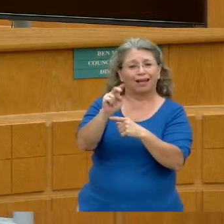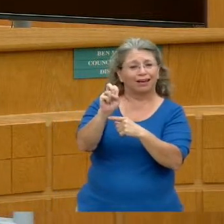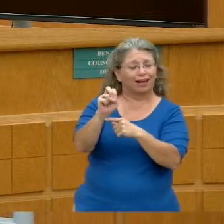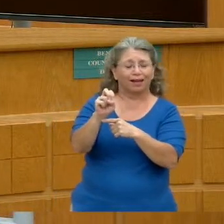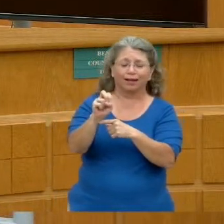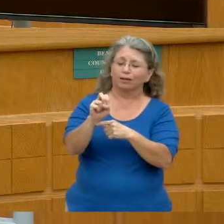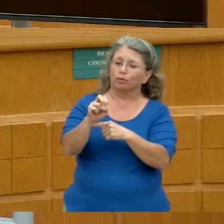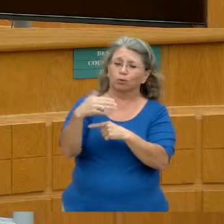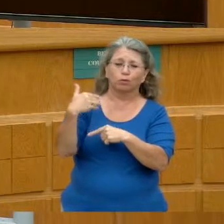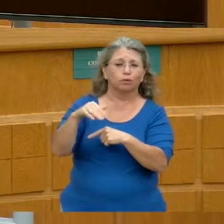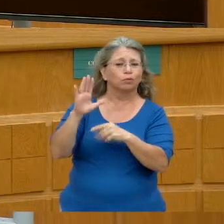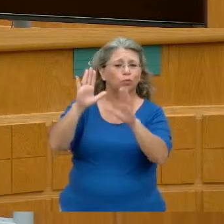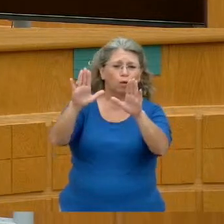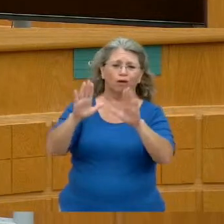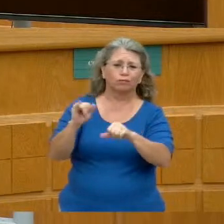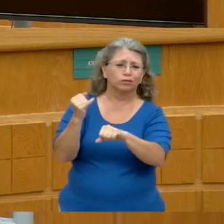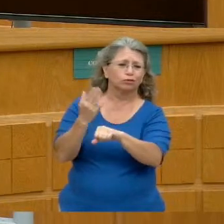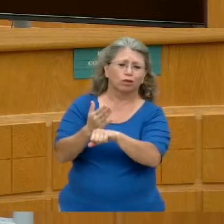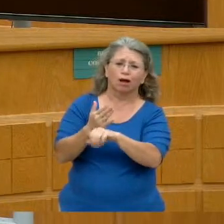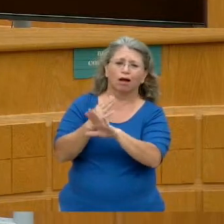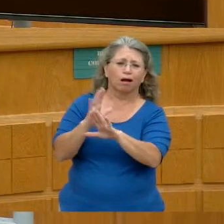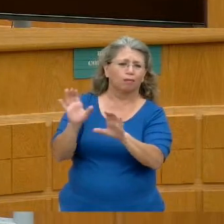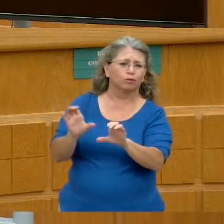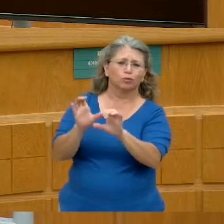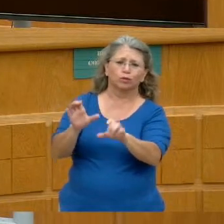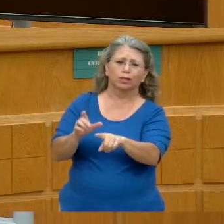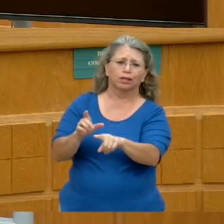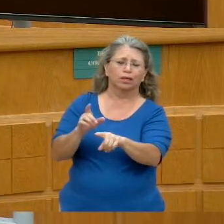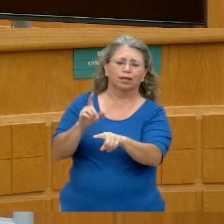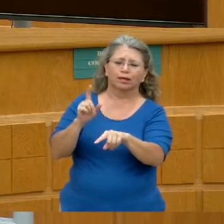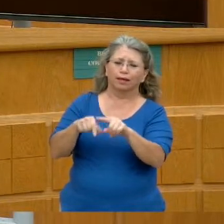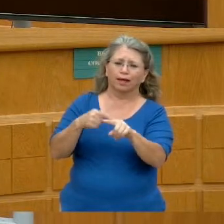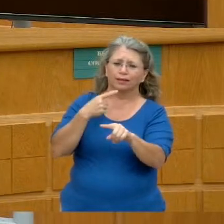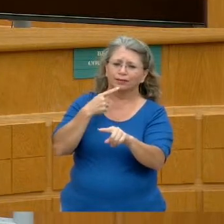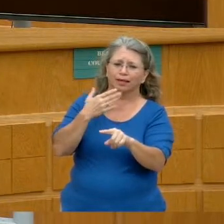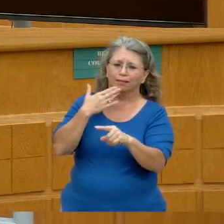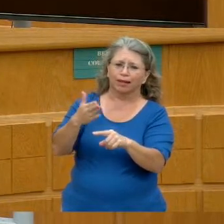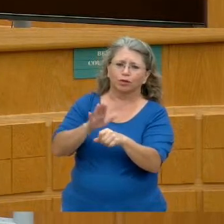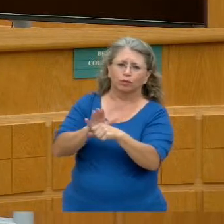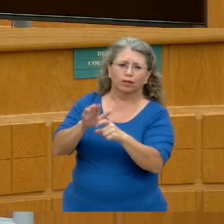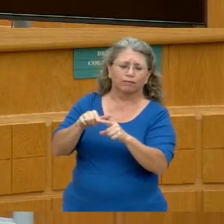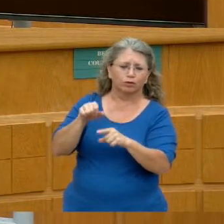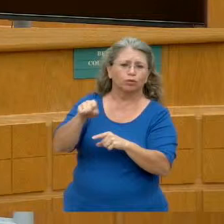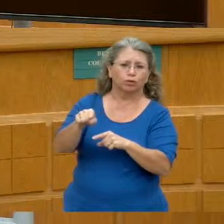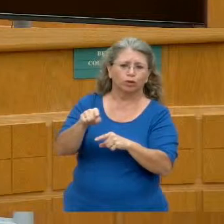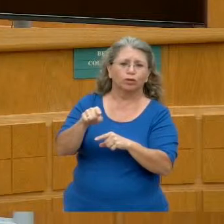job for those of you out there. We don't get to say thank you enough to her, but she really is,